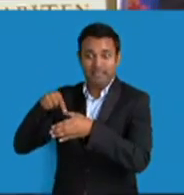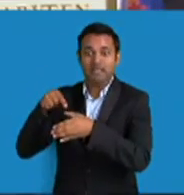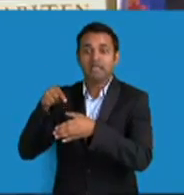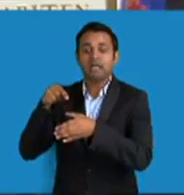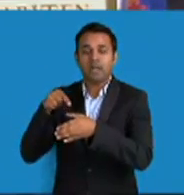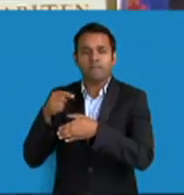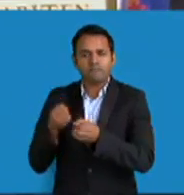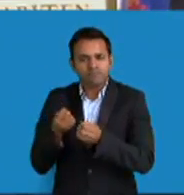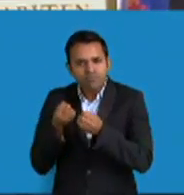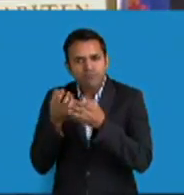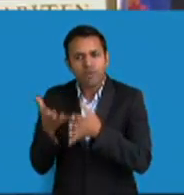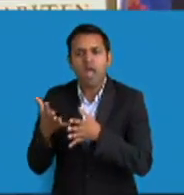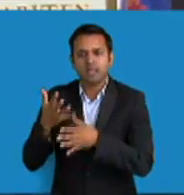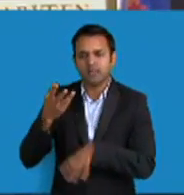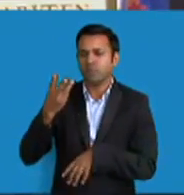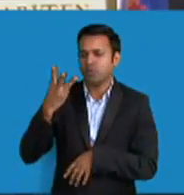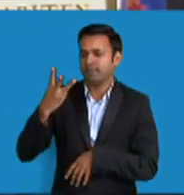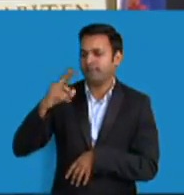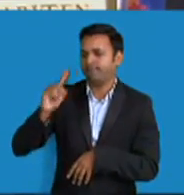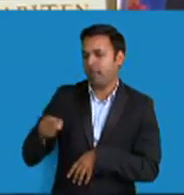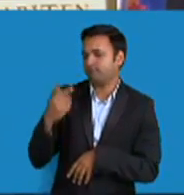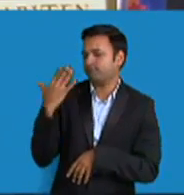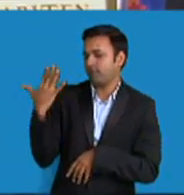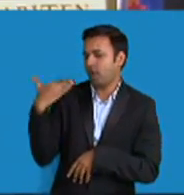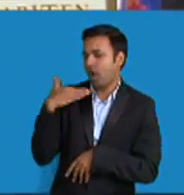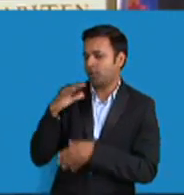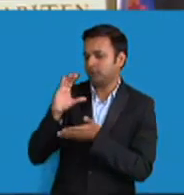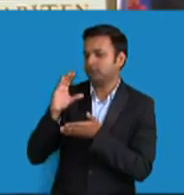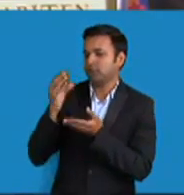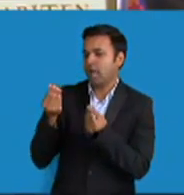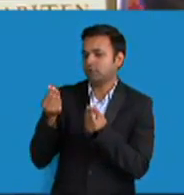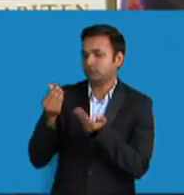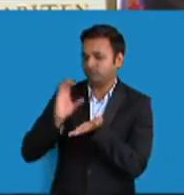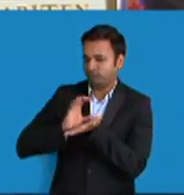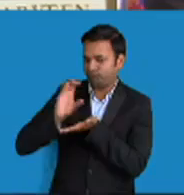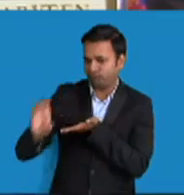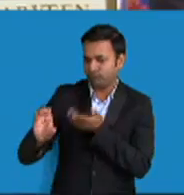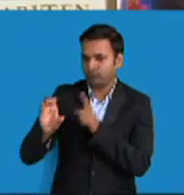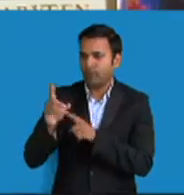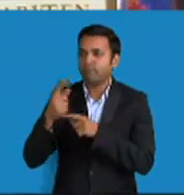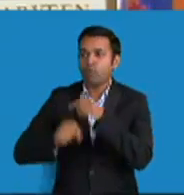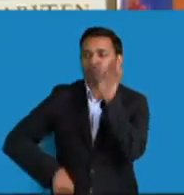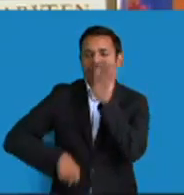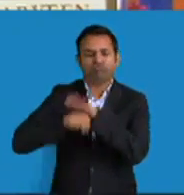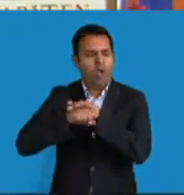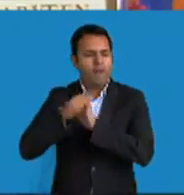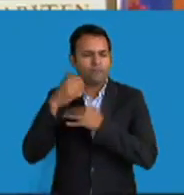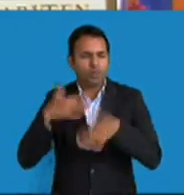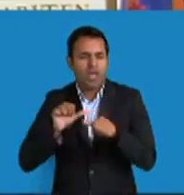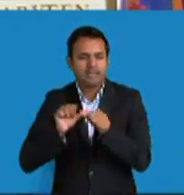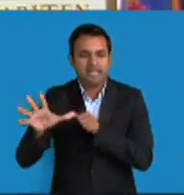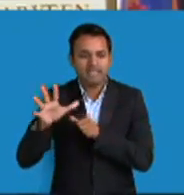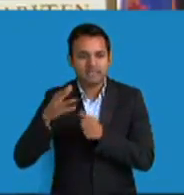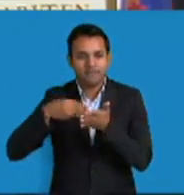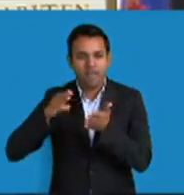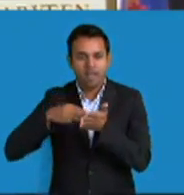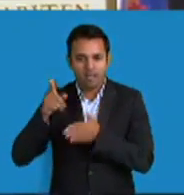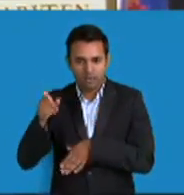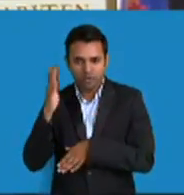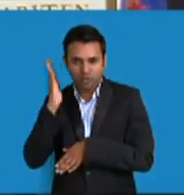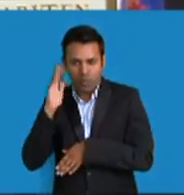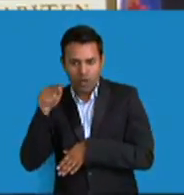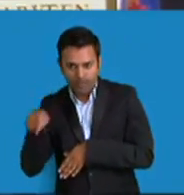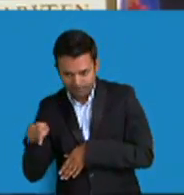a 3,500 lakh cash to the top performing school, along with a gold star,